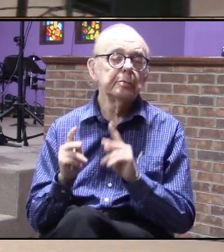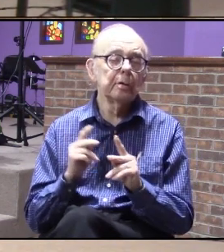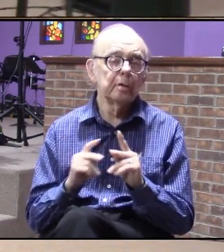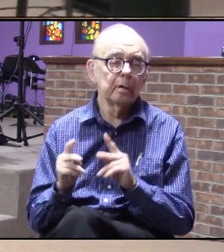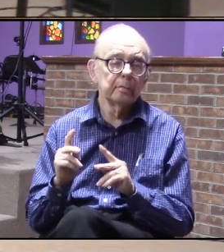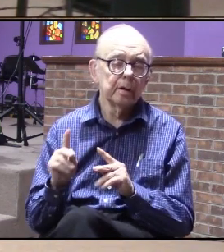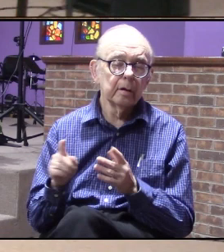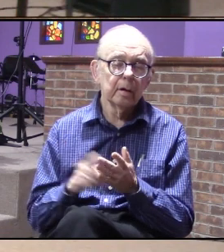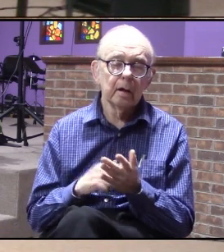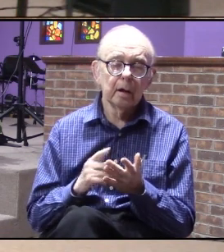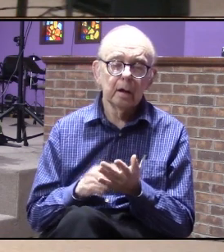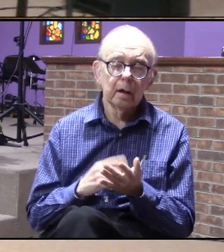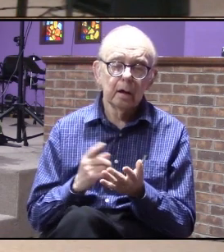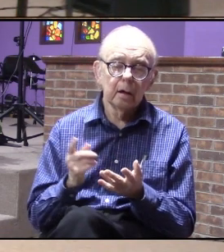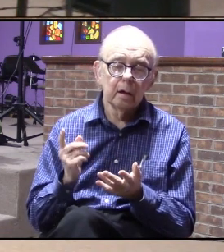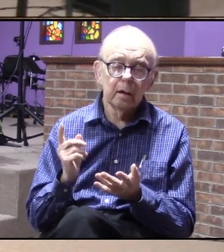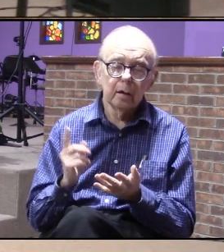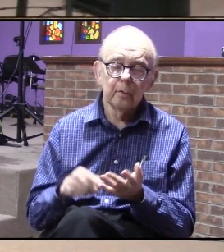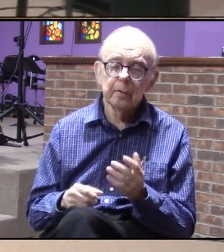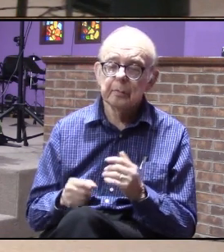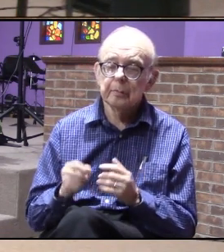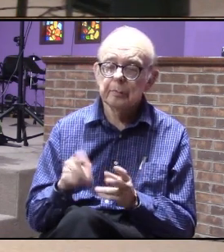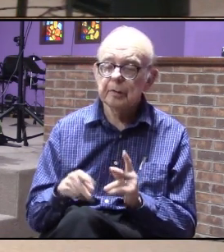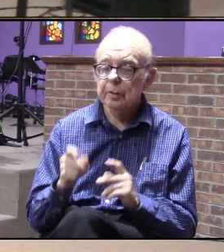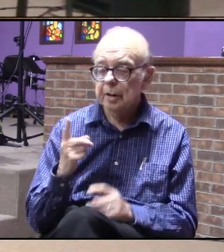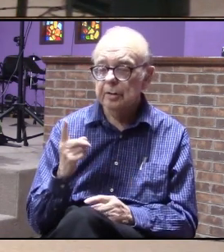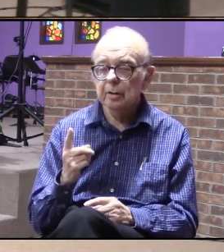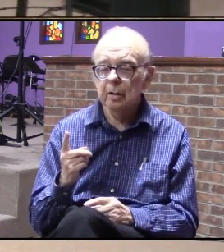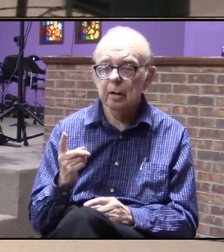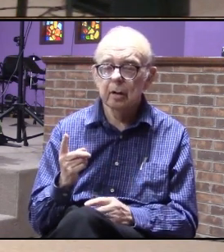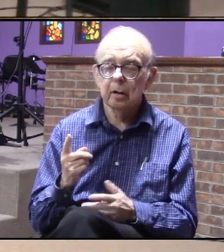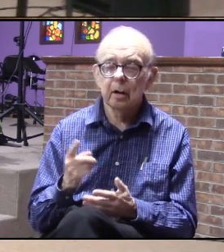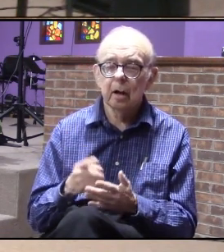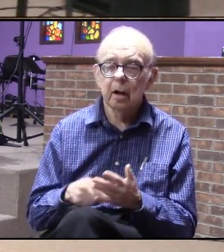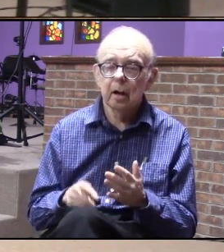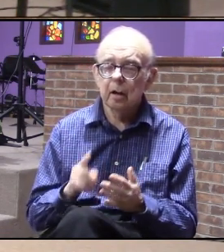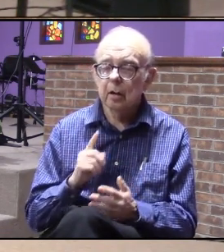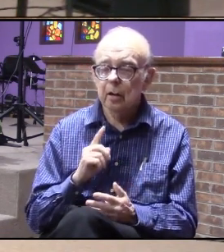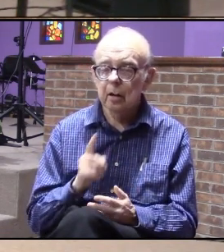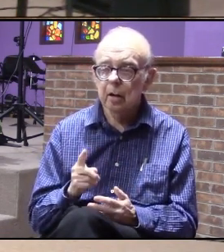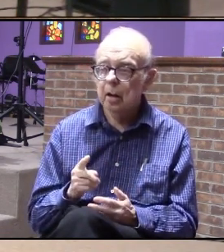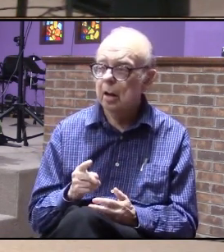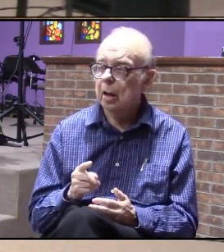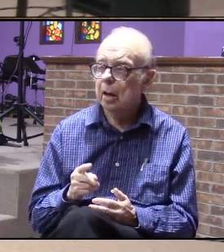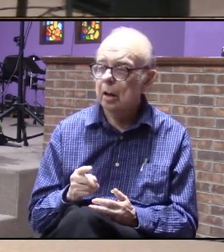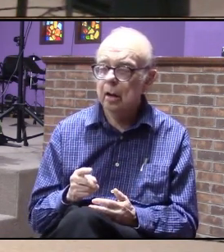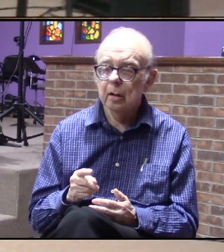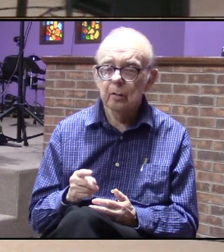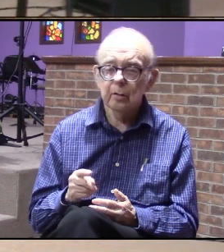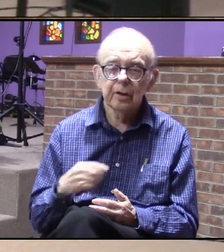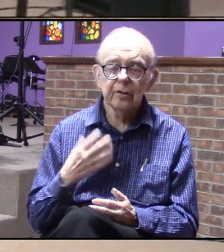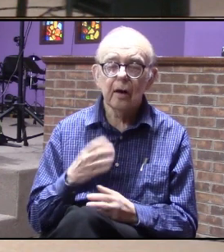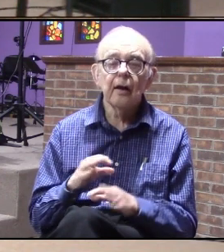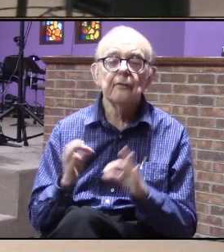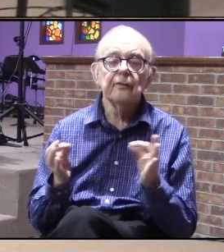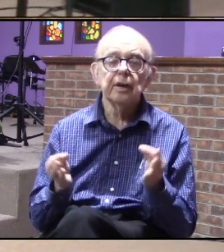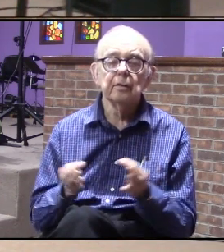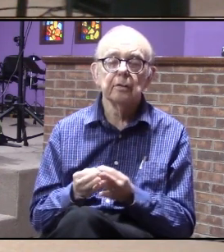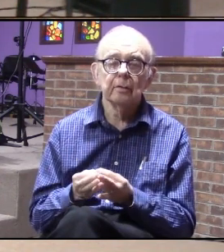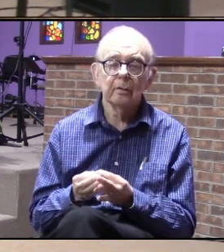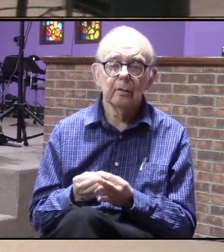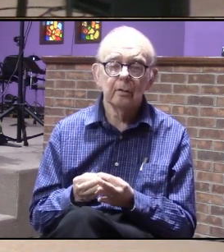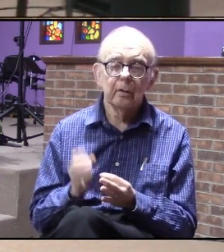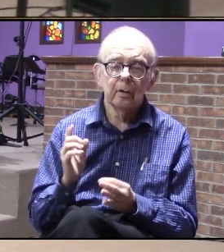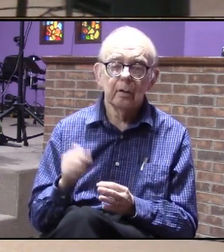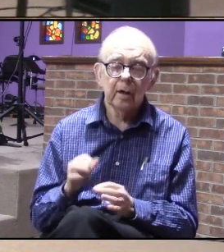And sometimes what people need to realize is, what is our field? And